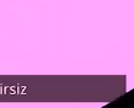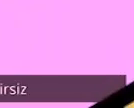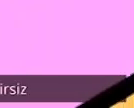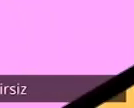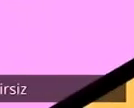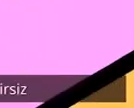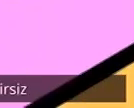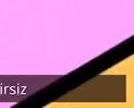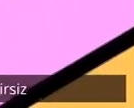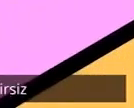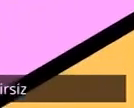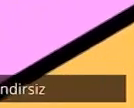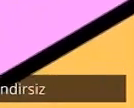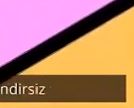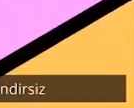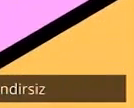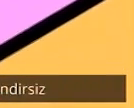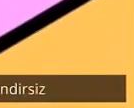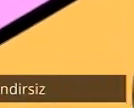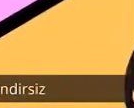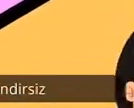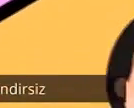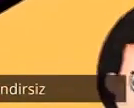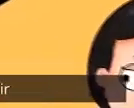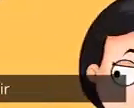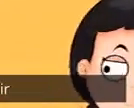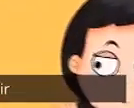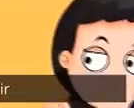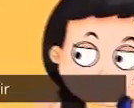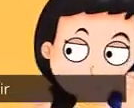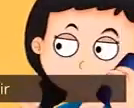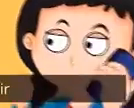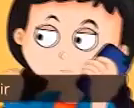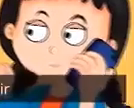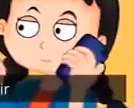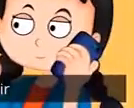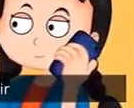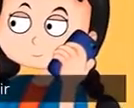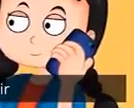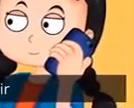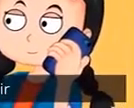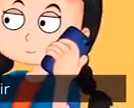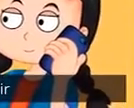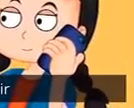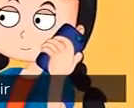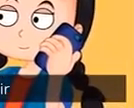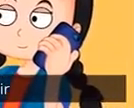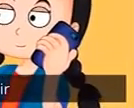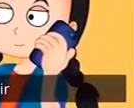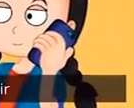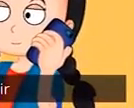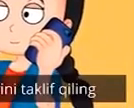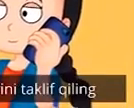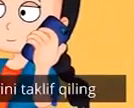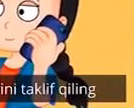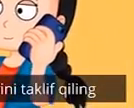people on a sports team, gone to camp together, went to school together. You may be able to help them some way. Just ask them what they have been